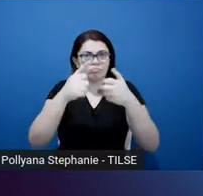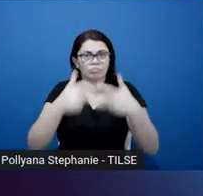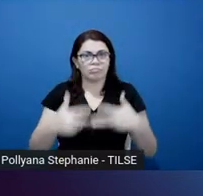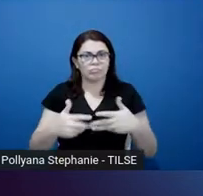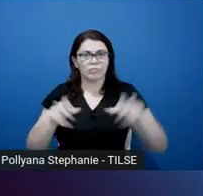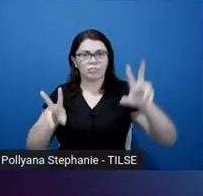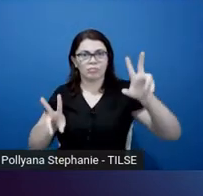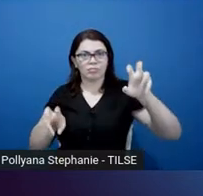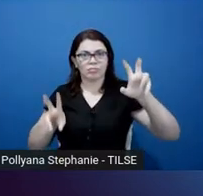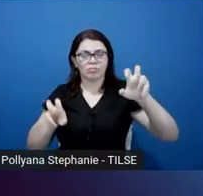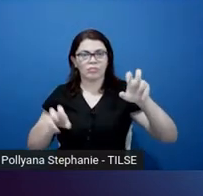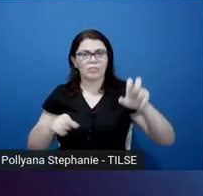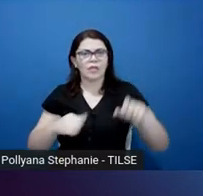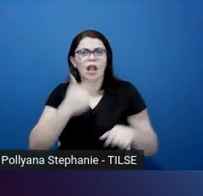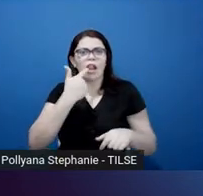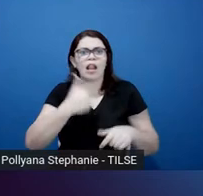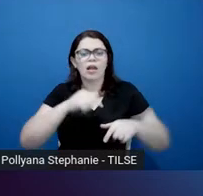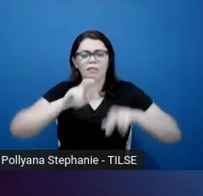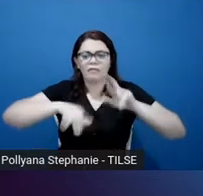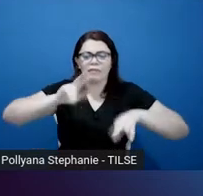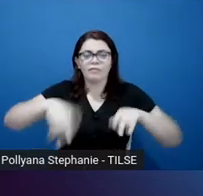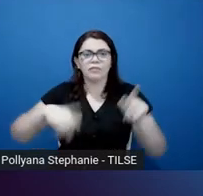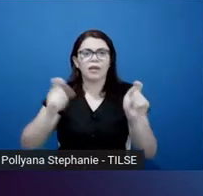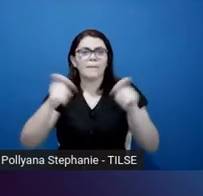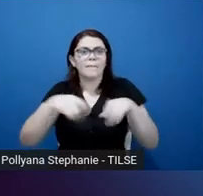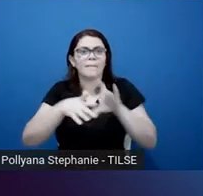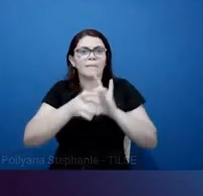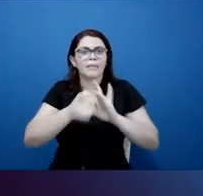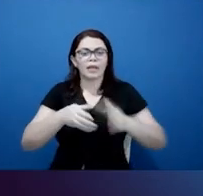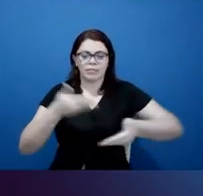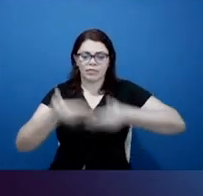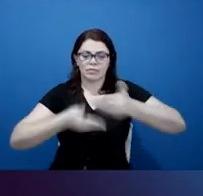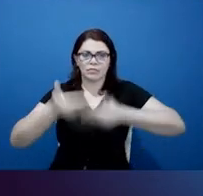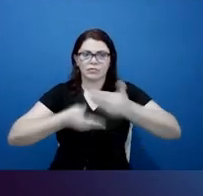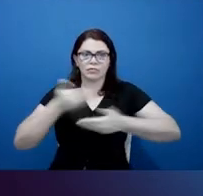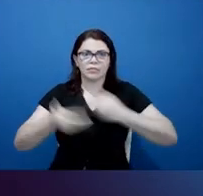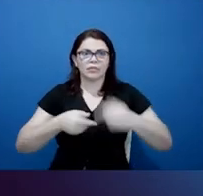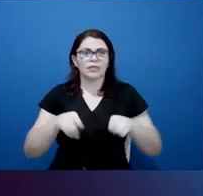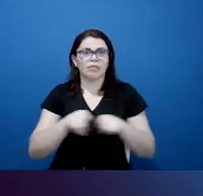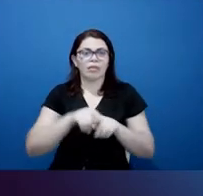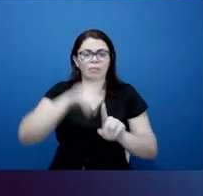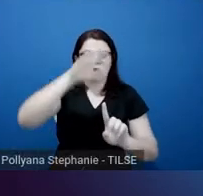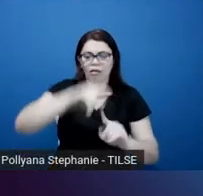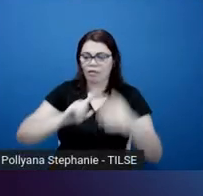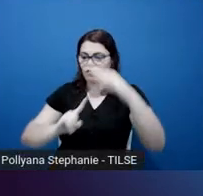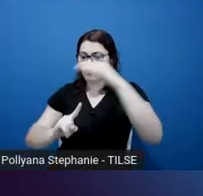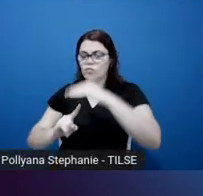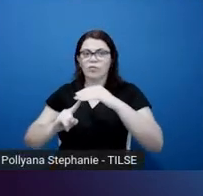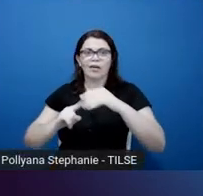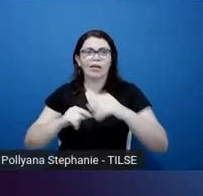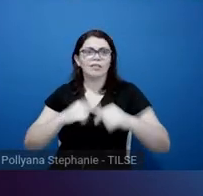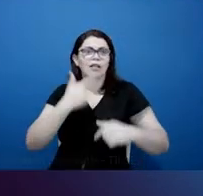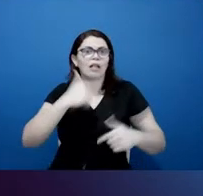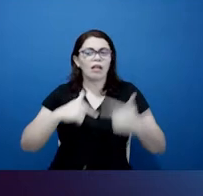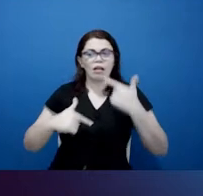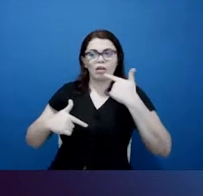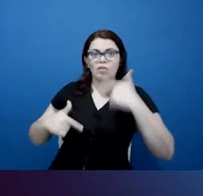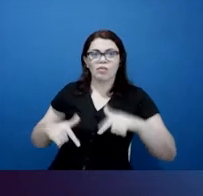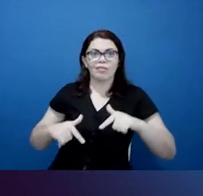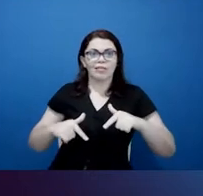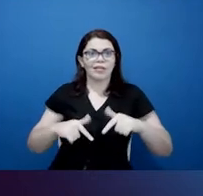quote, plurilingualism allows for the interaction and mutual influence of languages in a